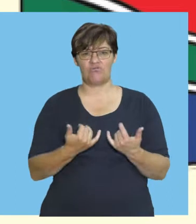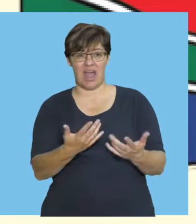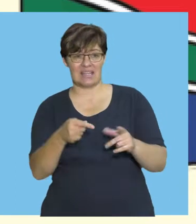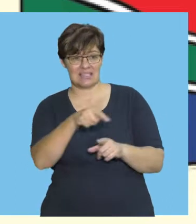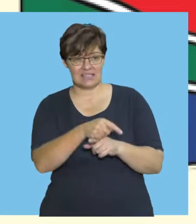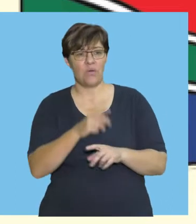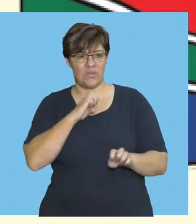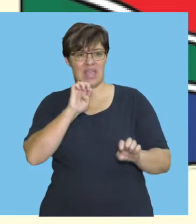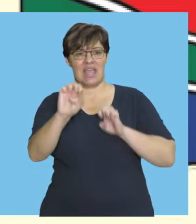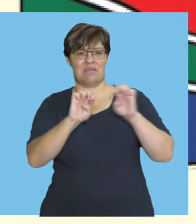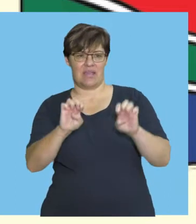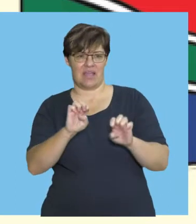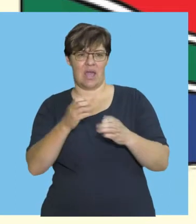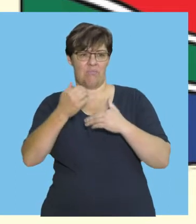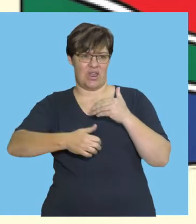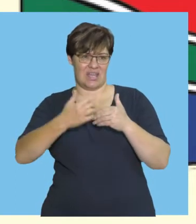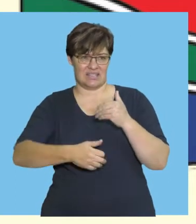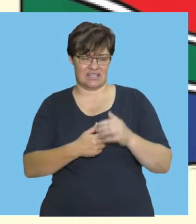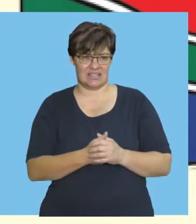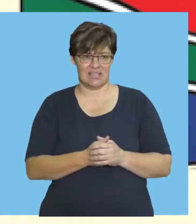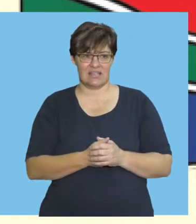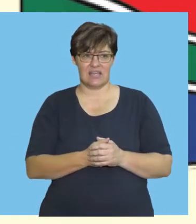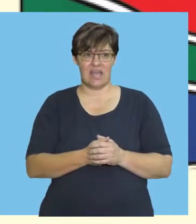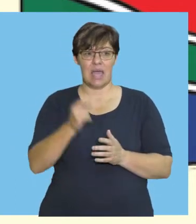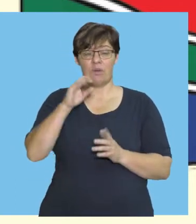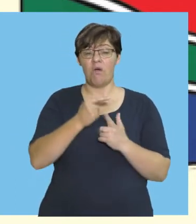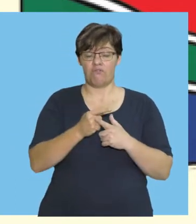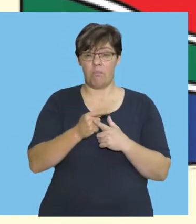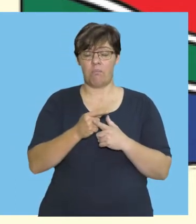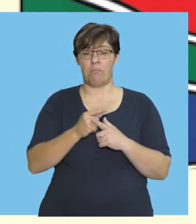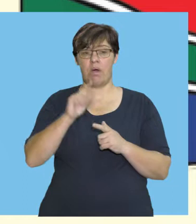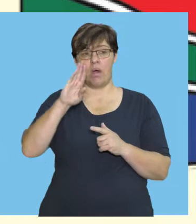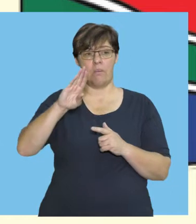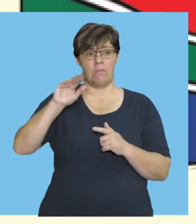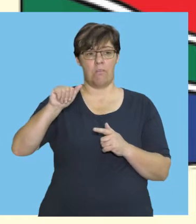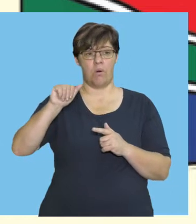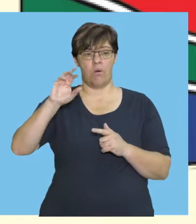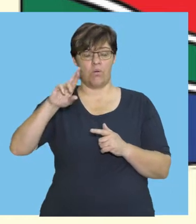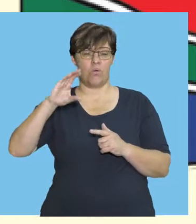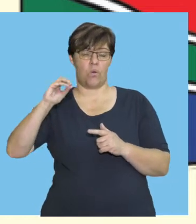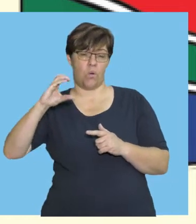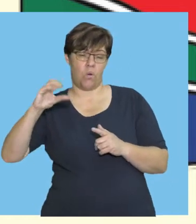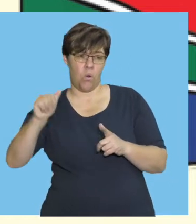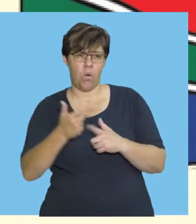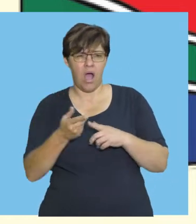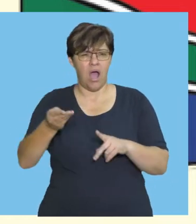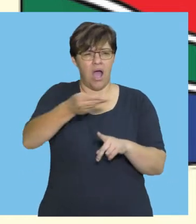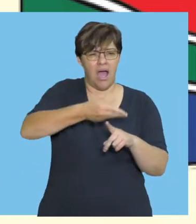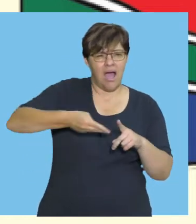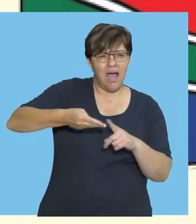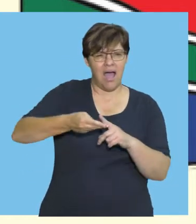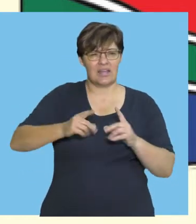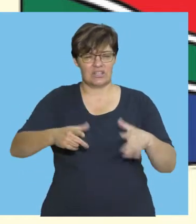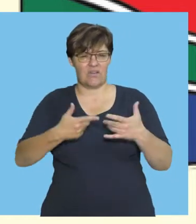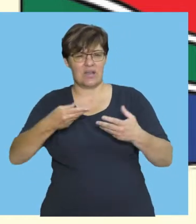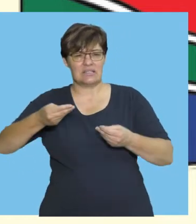rice pilaf with Ethiopian bread. Ibrahim from Morocco brought a dish of spice-grilled lamb over